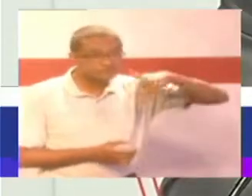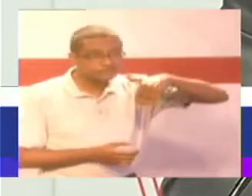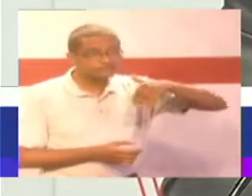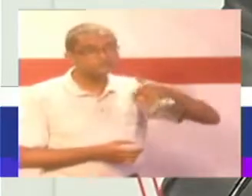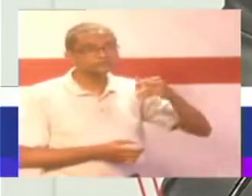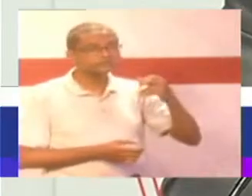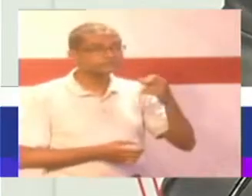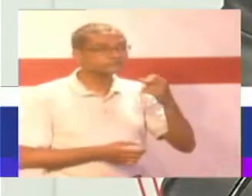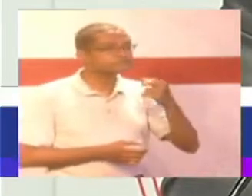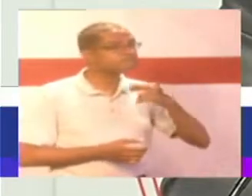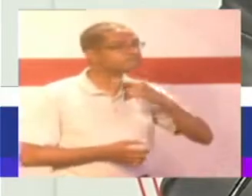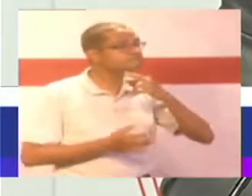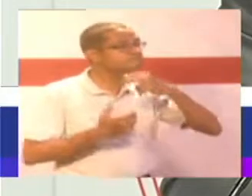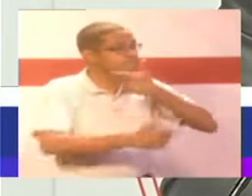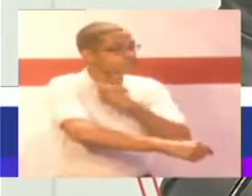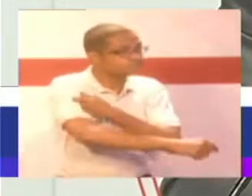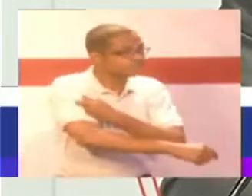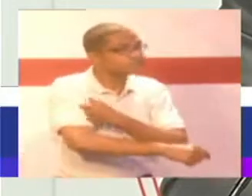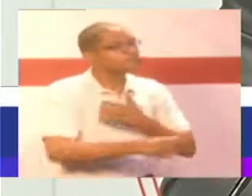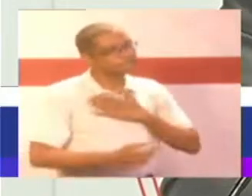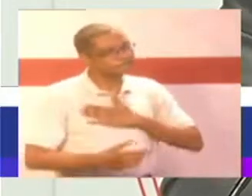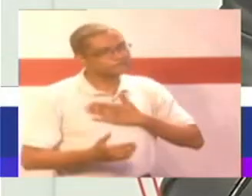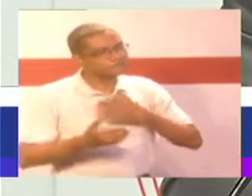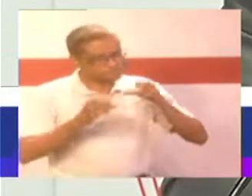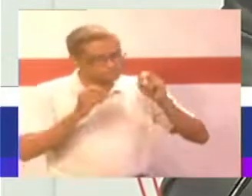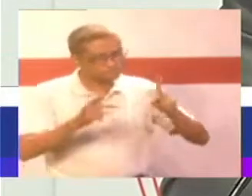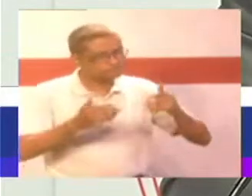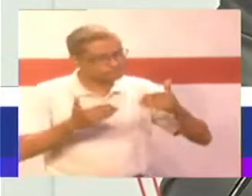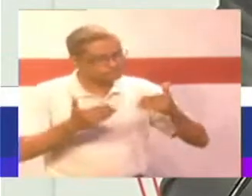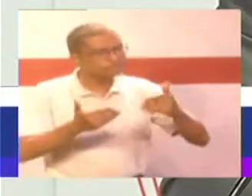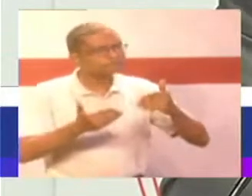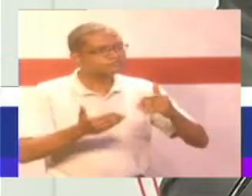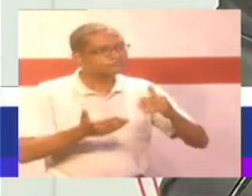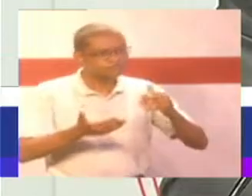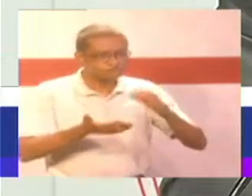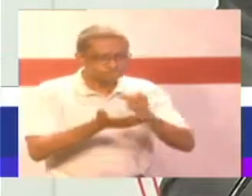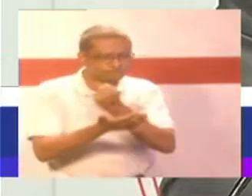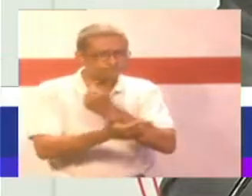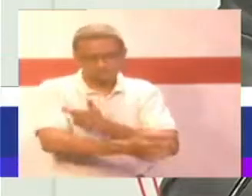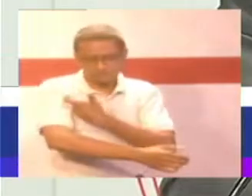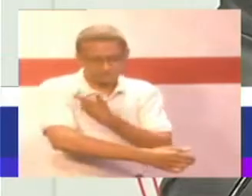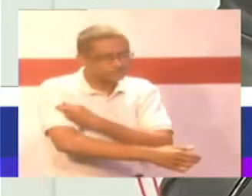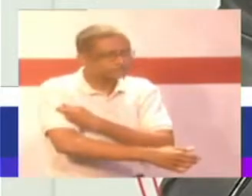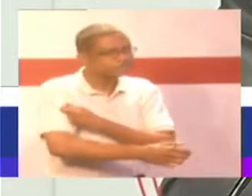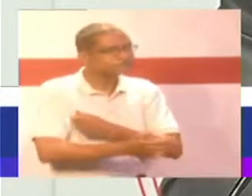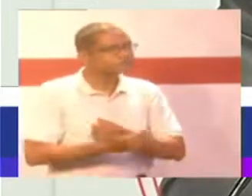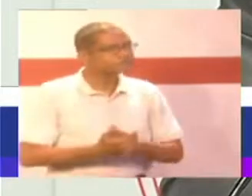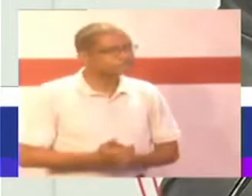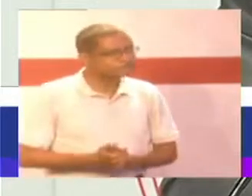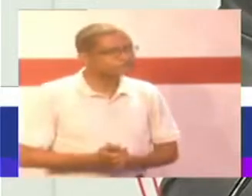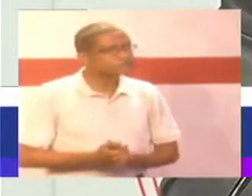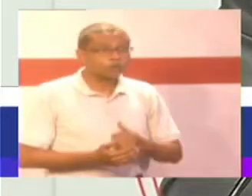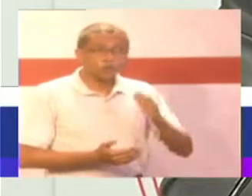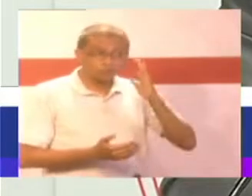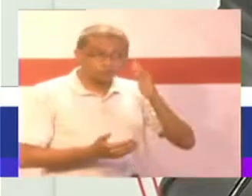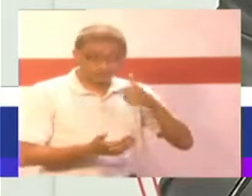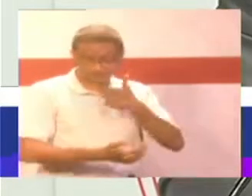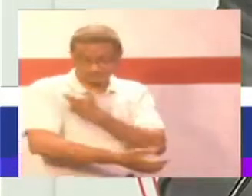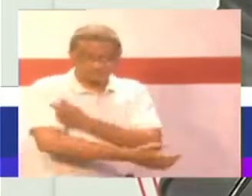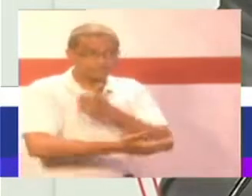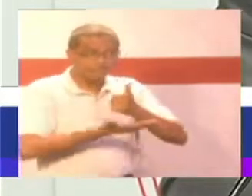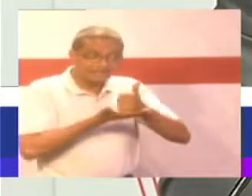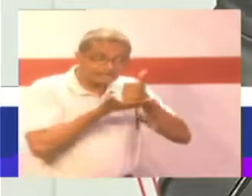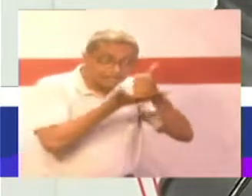vaccinated but have the opportunity to do so to go ahead and get their vaccines, because this helps both you as an